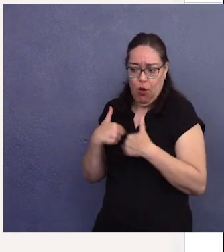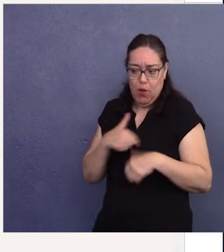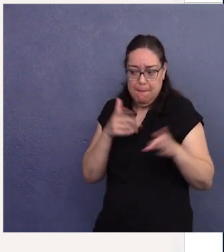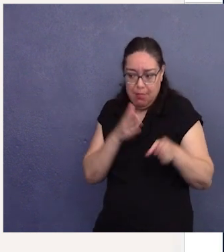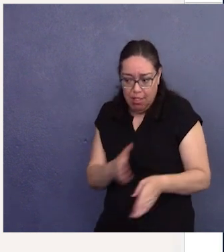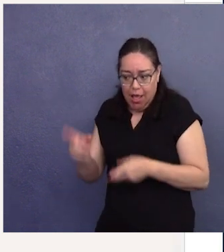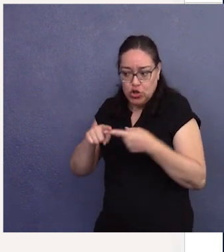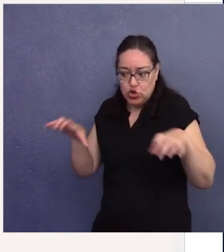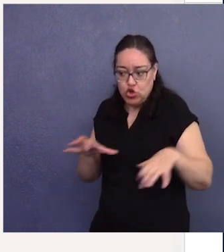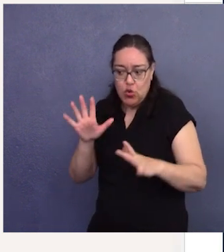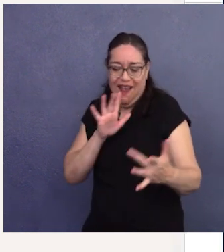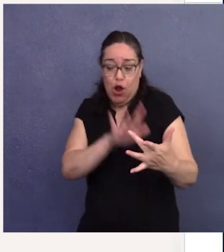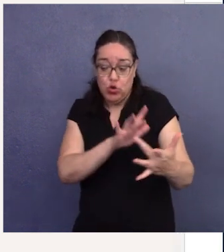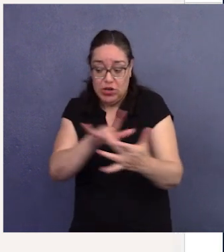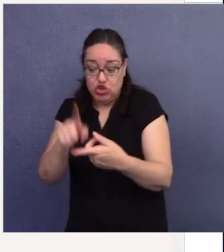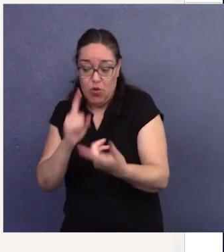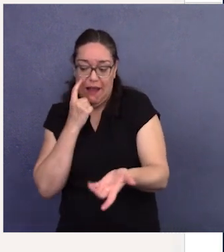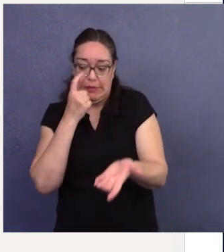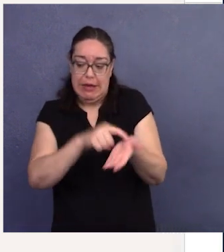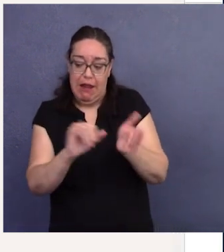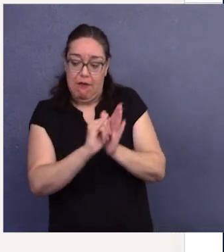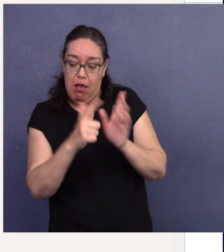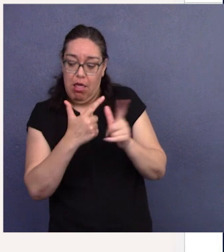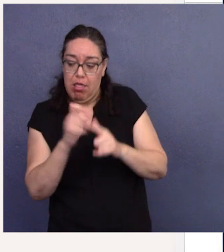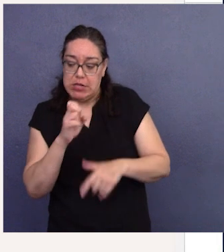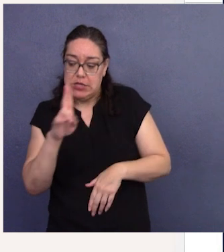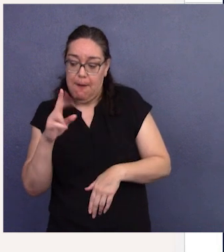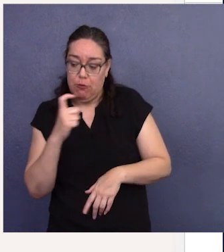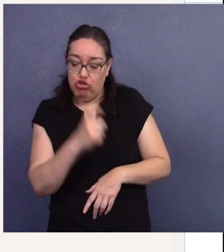to identify and sub-grant funds to the artist?